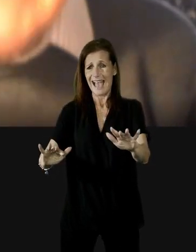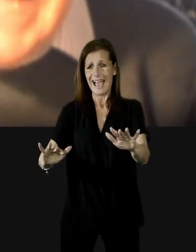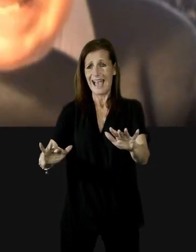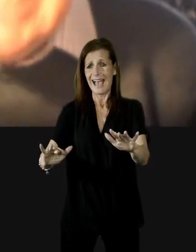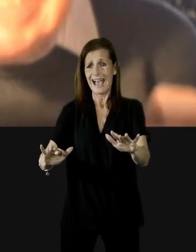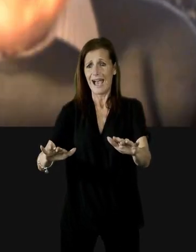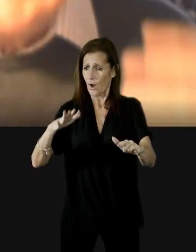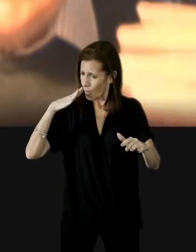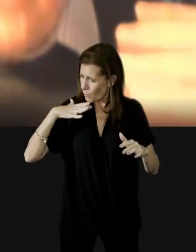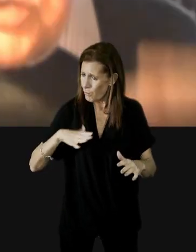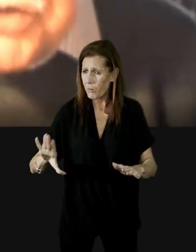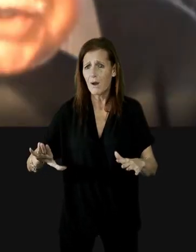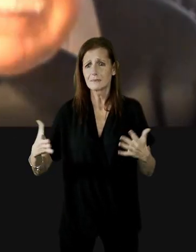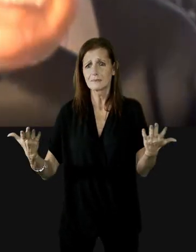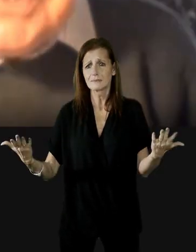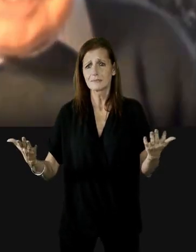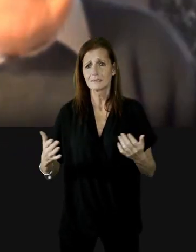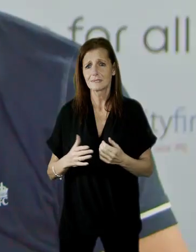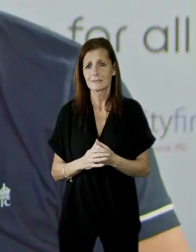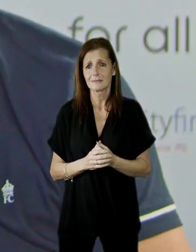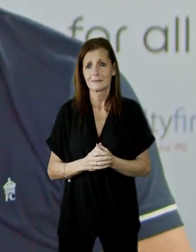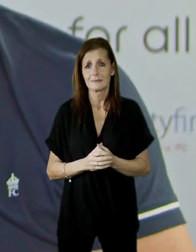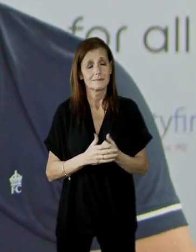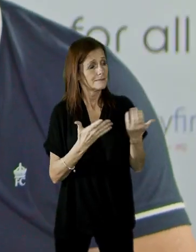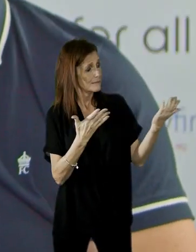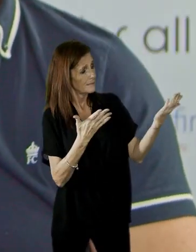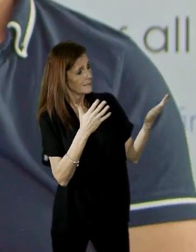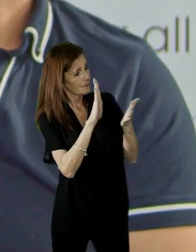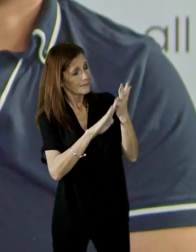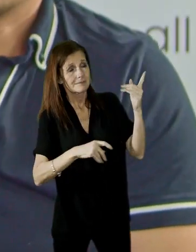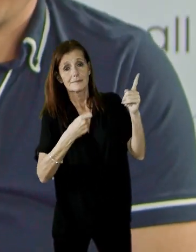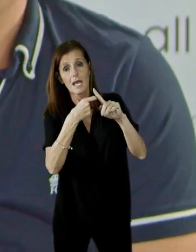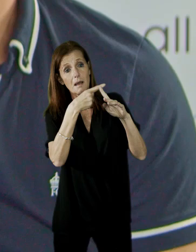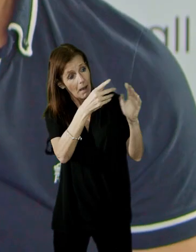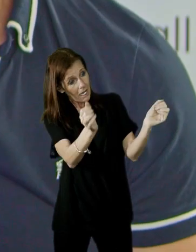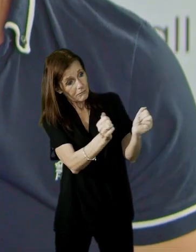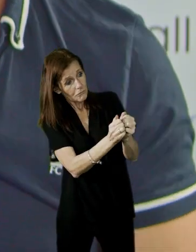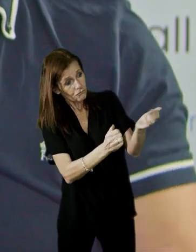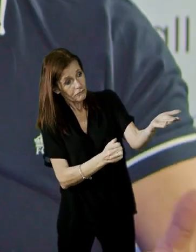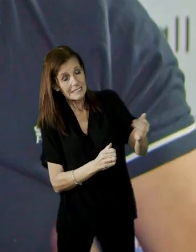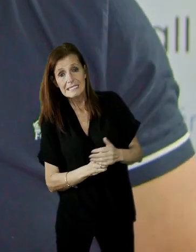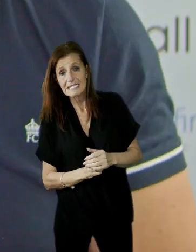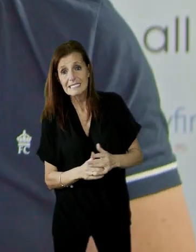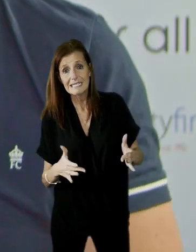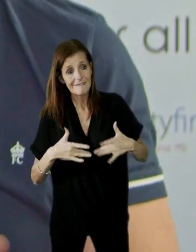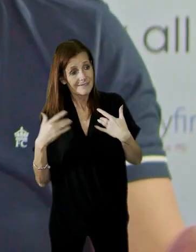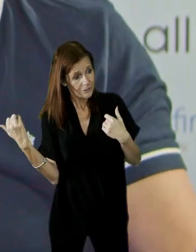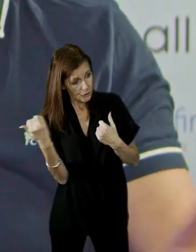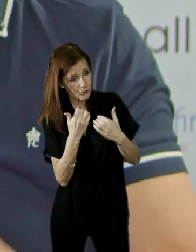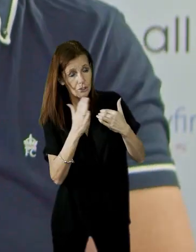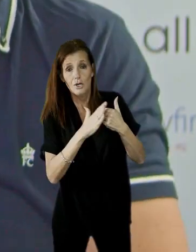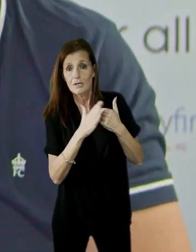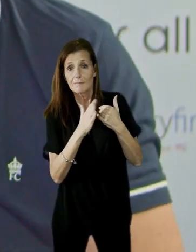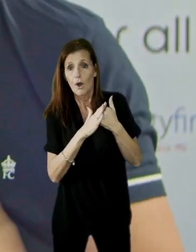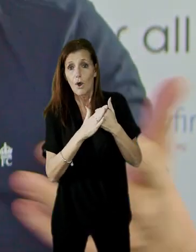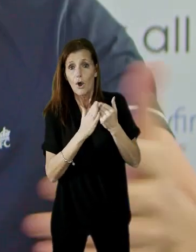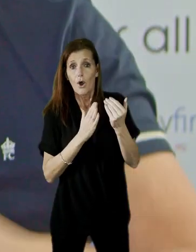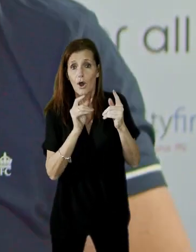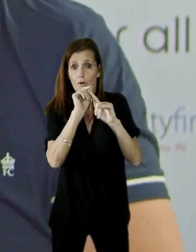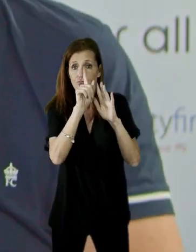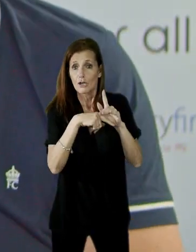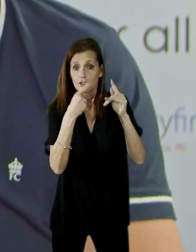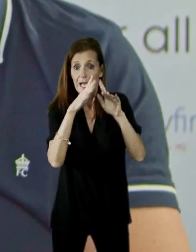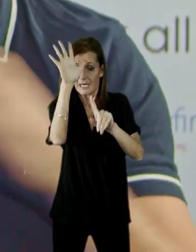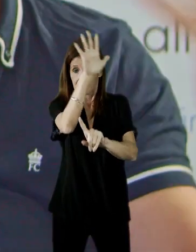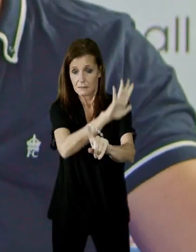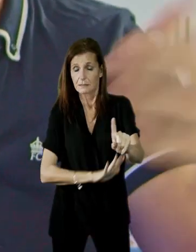is there and it wants to come and visit you. And Mike, are you in agreement there? Do you think there should be more projects like Access